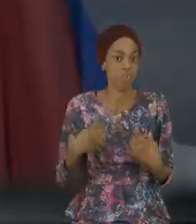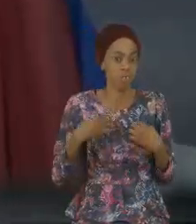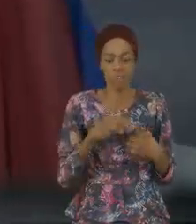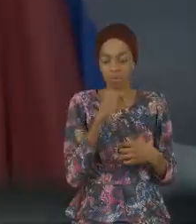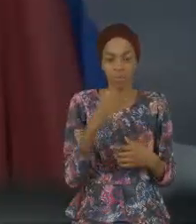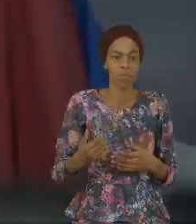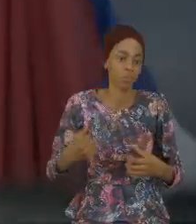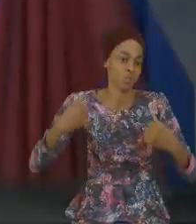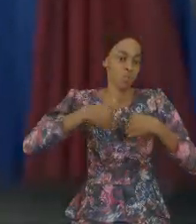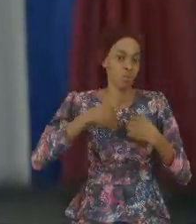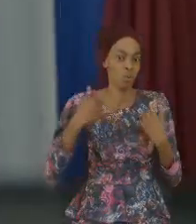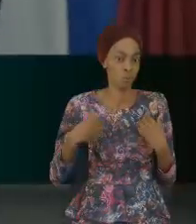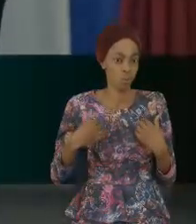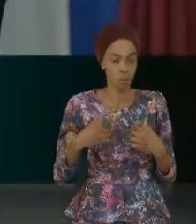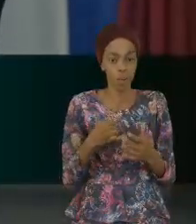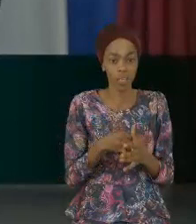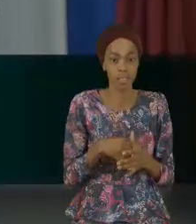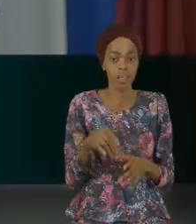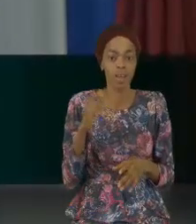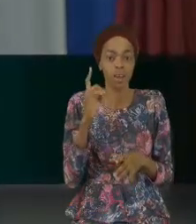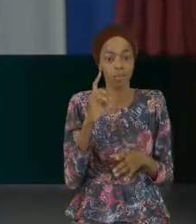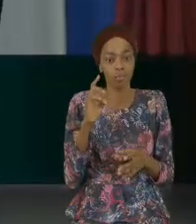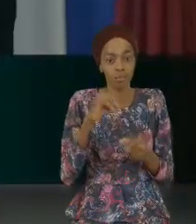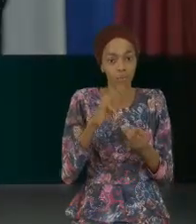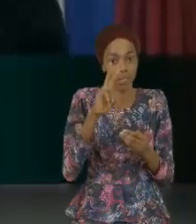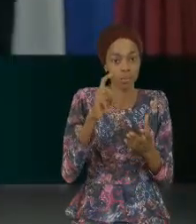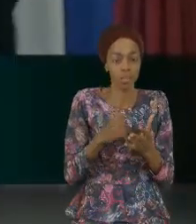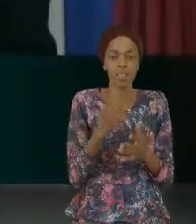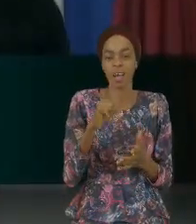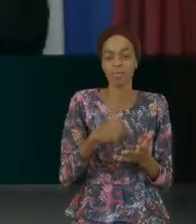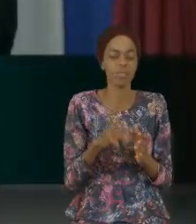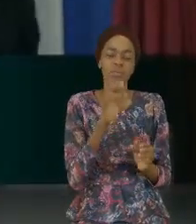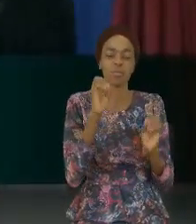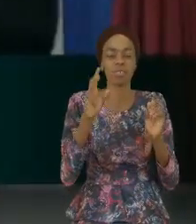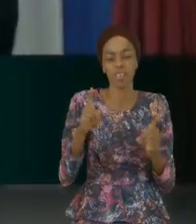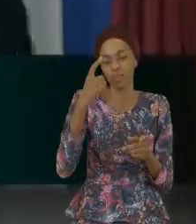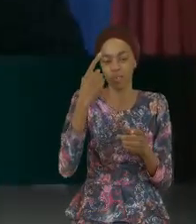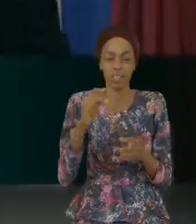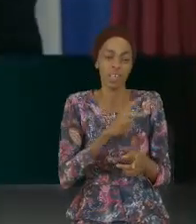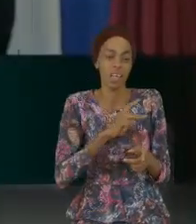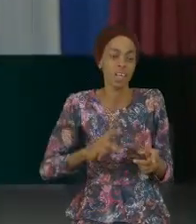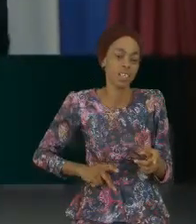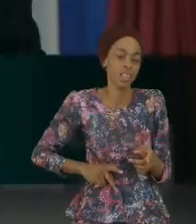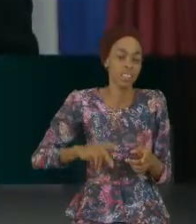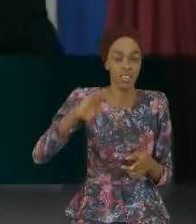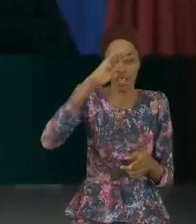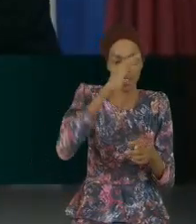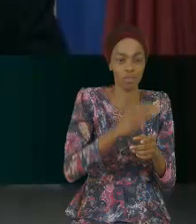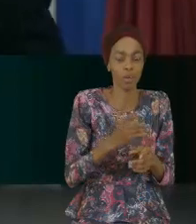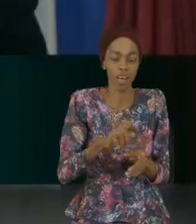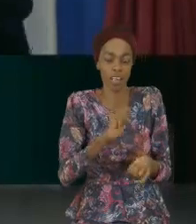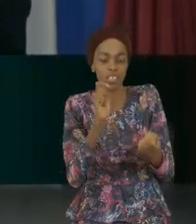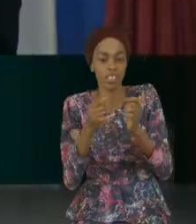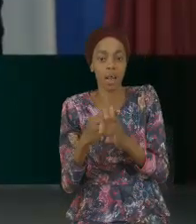not fit again for Pharaoh's daughter, for the son of Pharaoh's daughter, they change that every time. Everybody serves